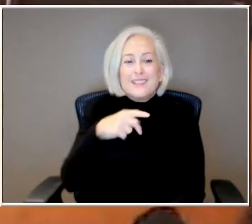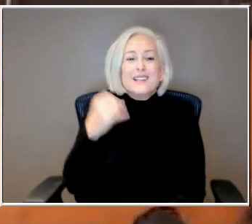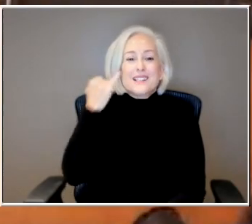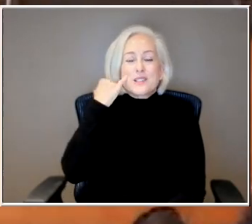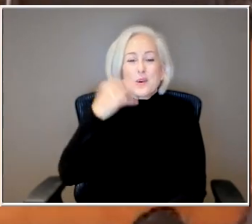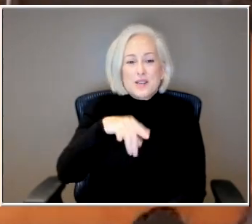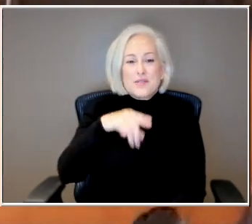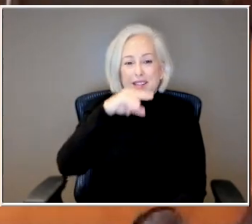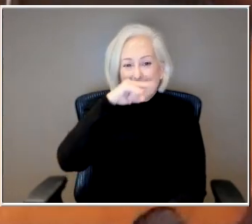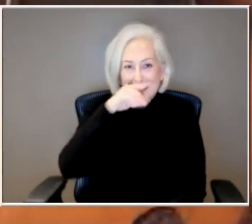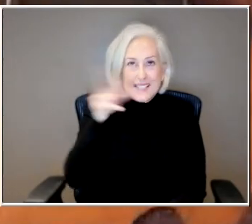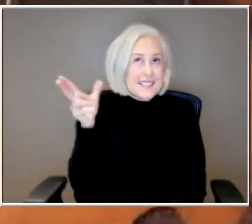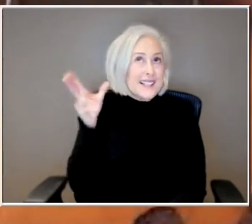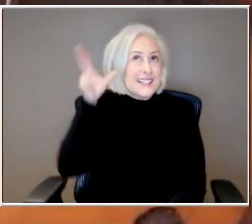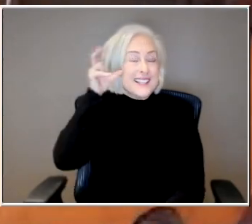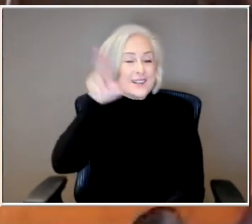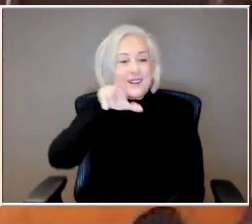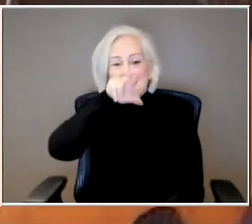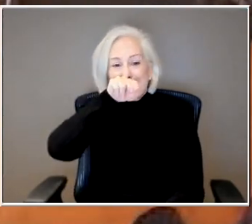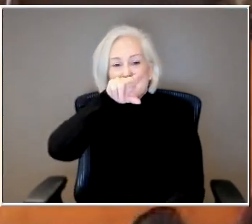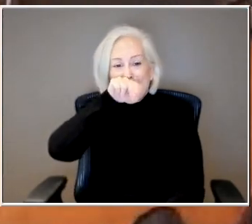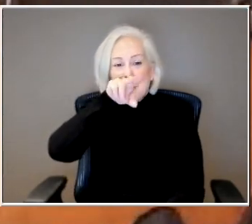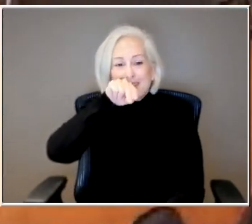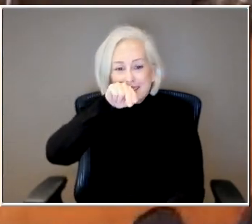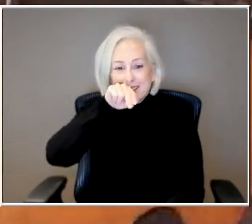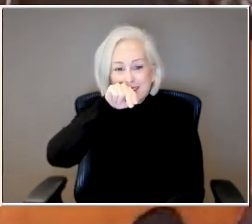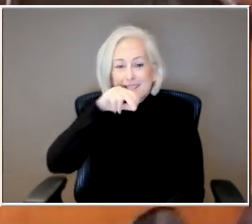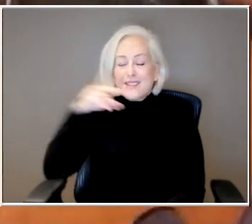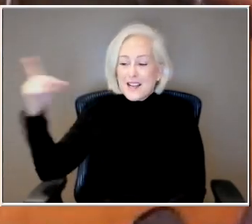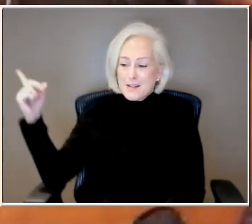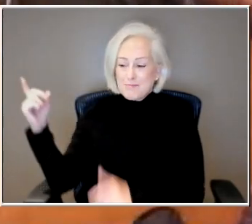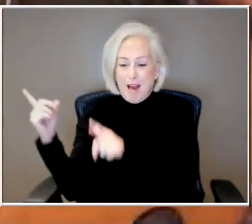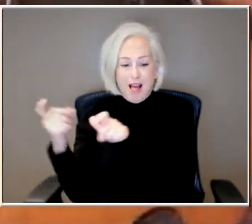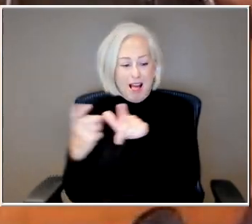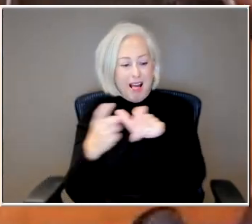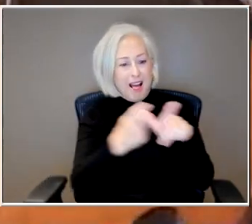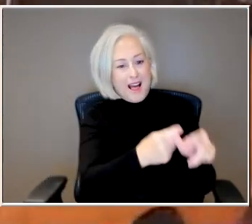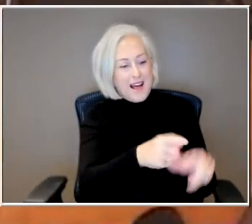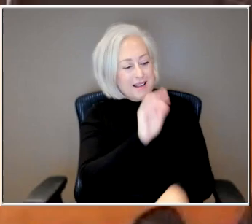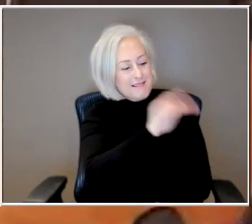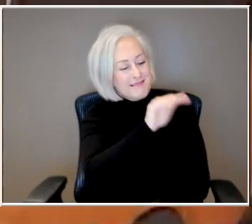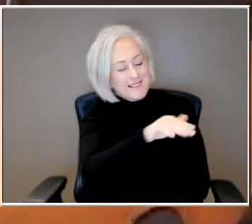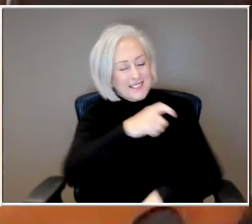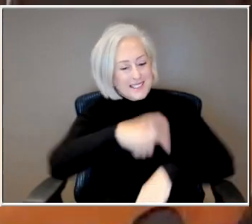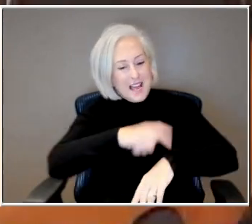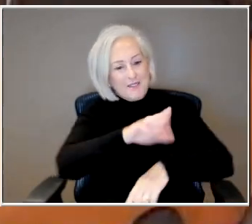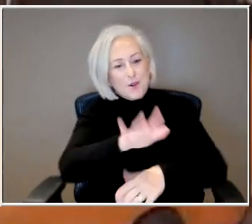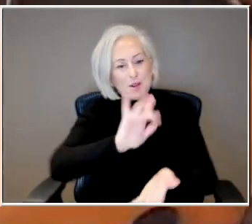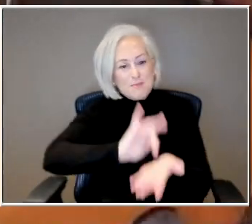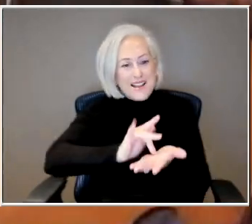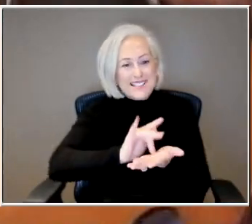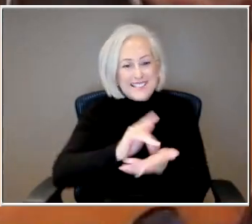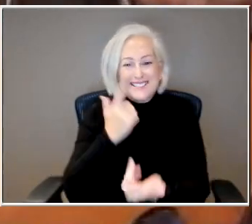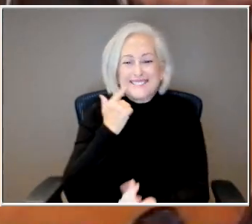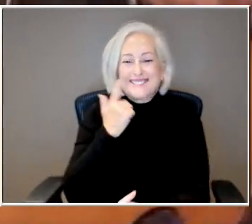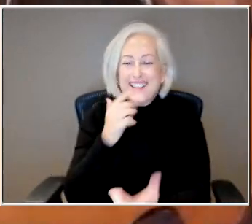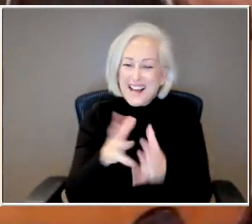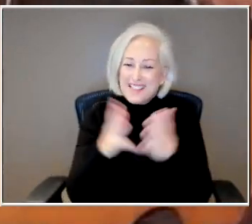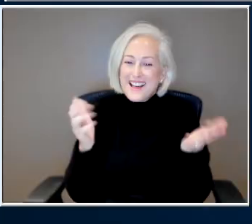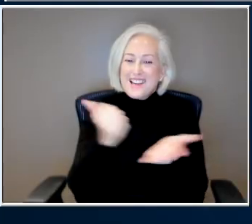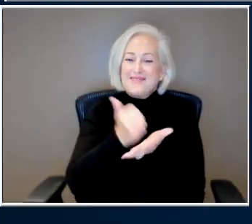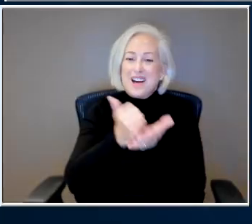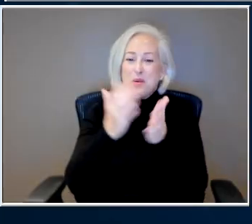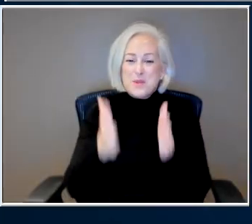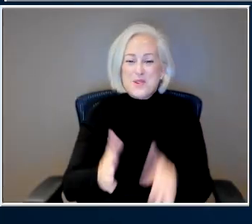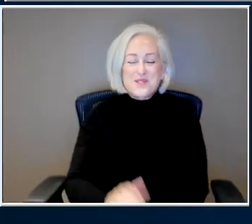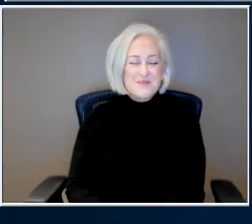house, and if they hear that duck quack and they come hauling past, it's time for your medicine. I love that. Yeah, I have a lot of helpers. It's